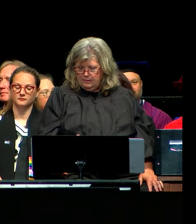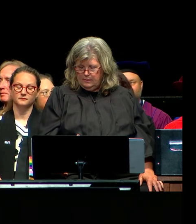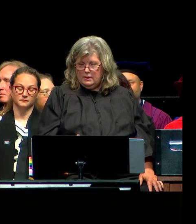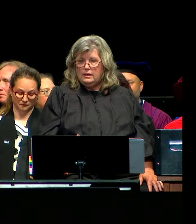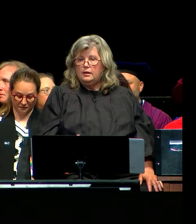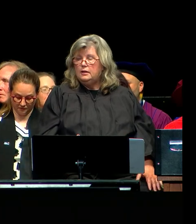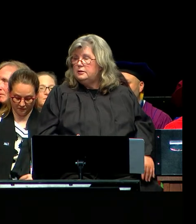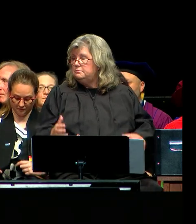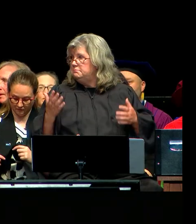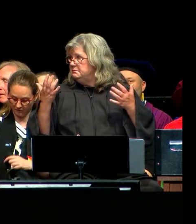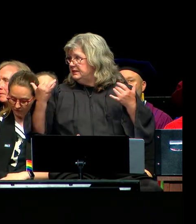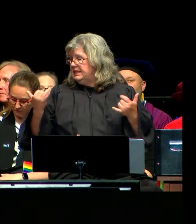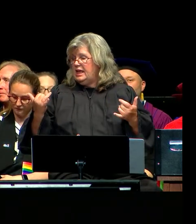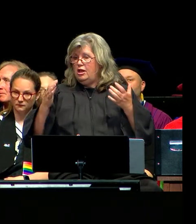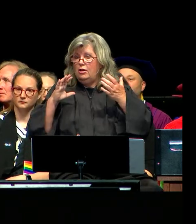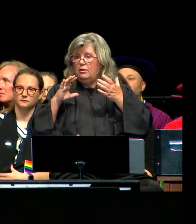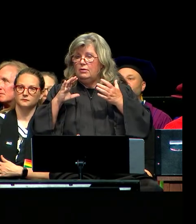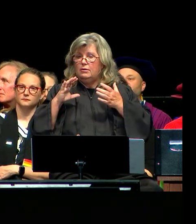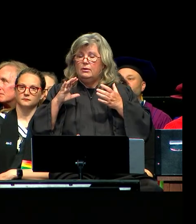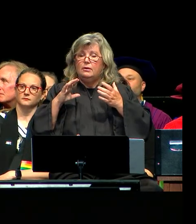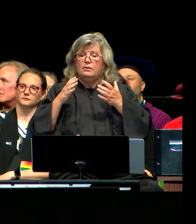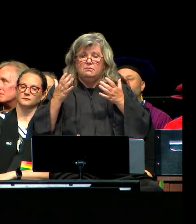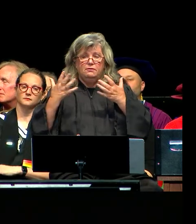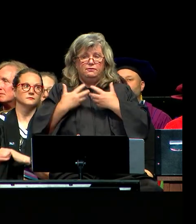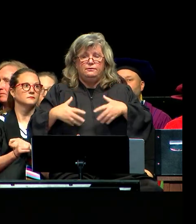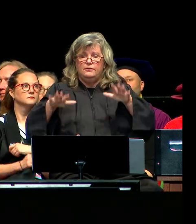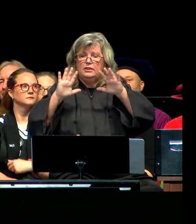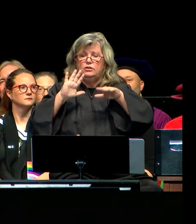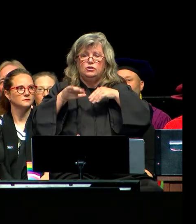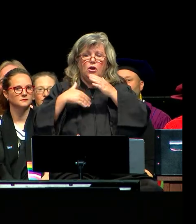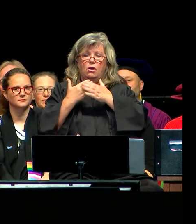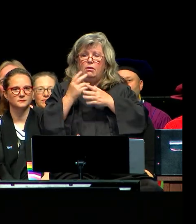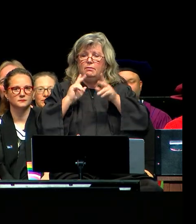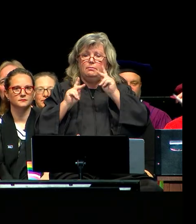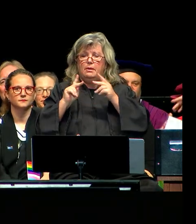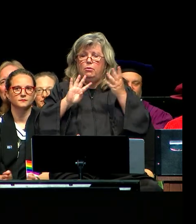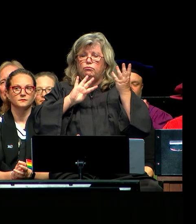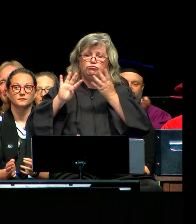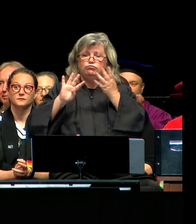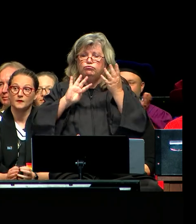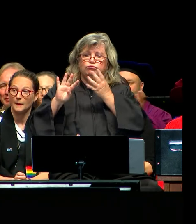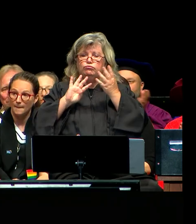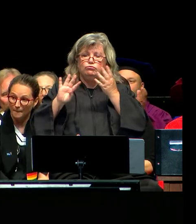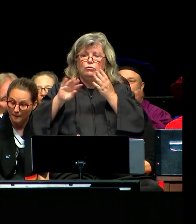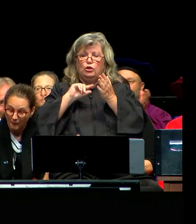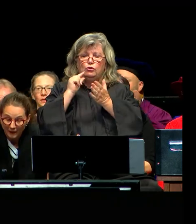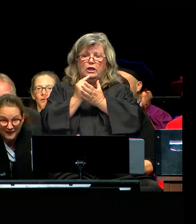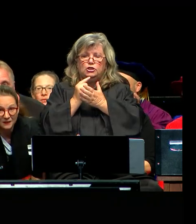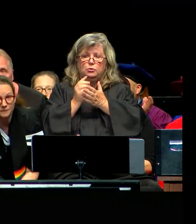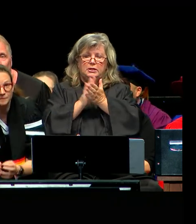Madam Chancellor, that concludes the presentation of today's graduates.